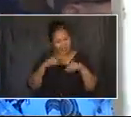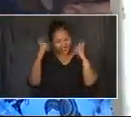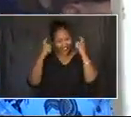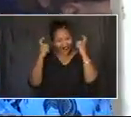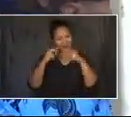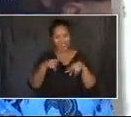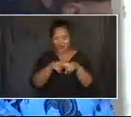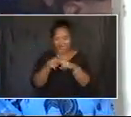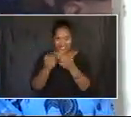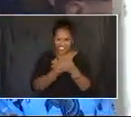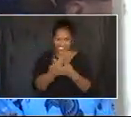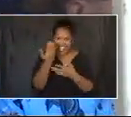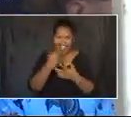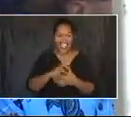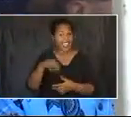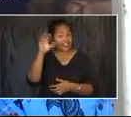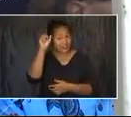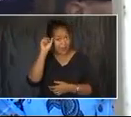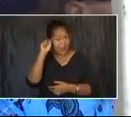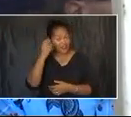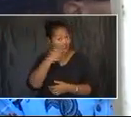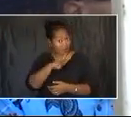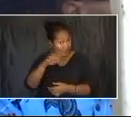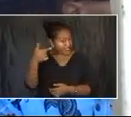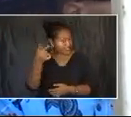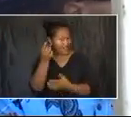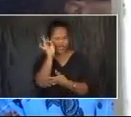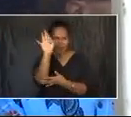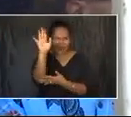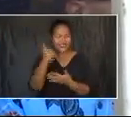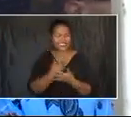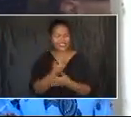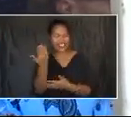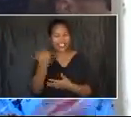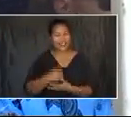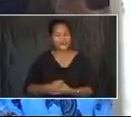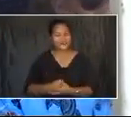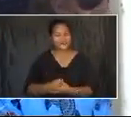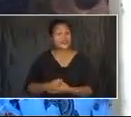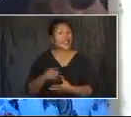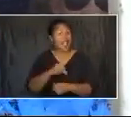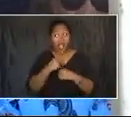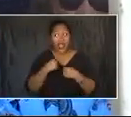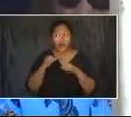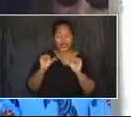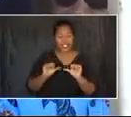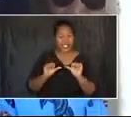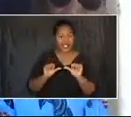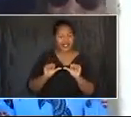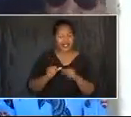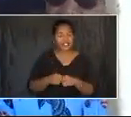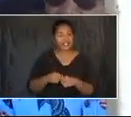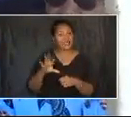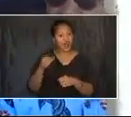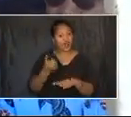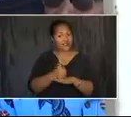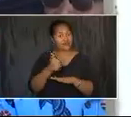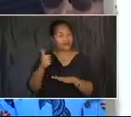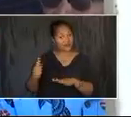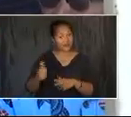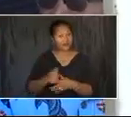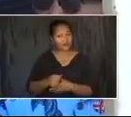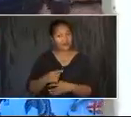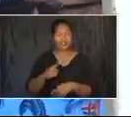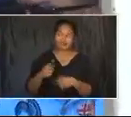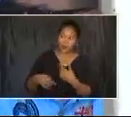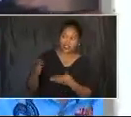boku ni kena mai bana numani ka baso ko bitu ni mbaki ni tunga lala na nonda presidenti ni matritu era sana bara utang